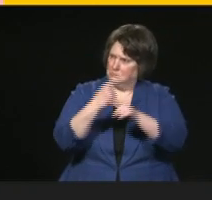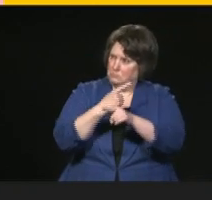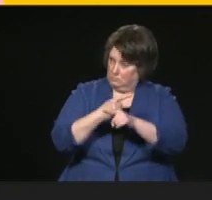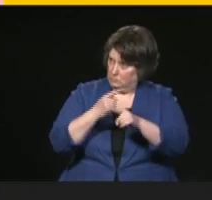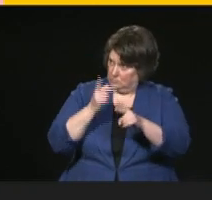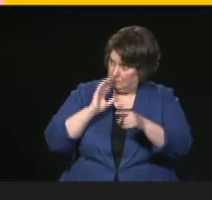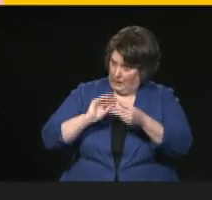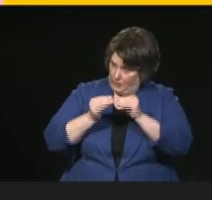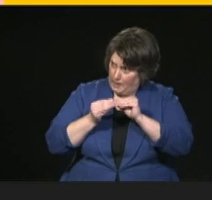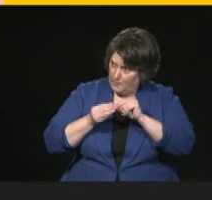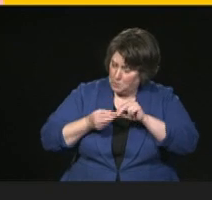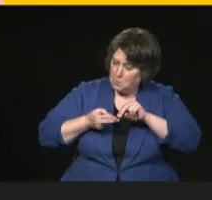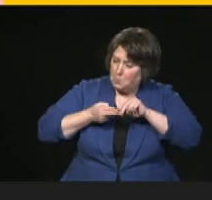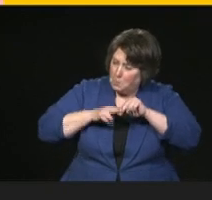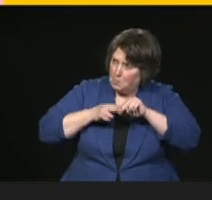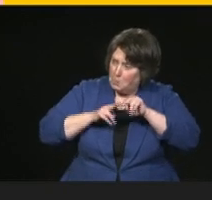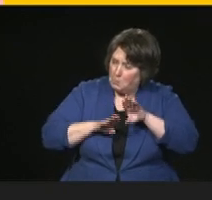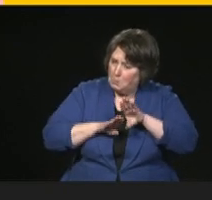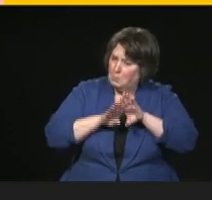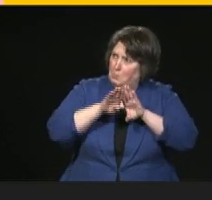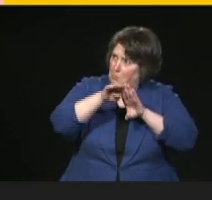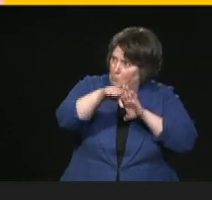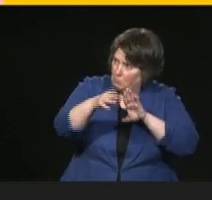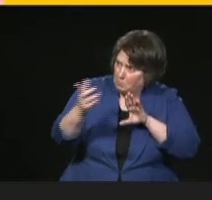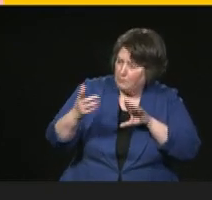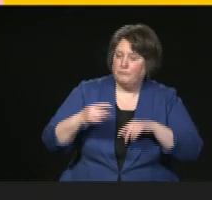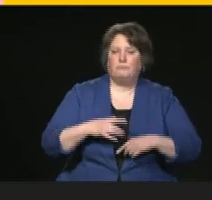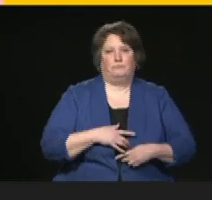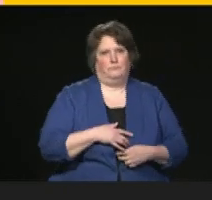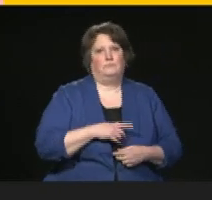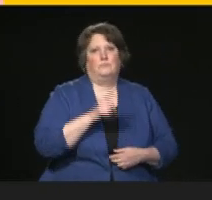Thank you for your question. Technically,